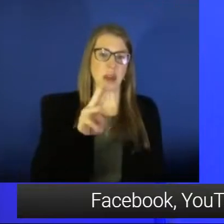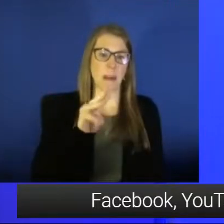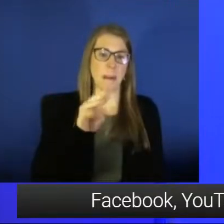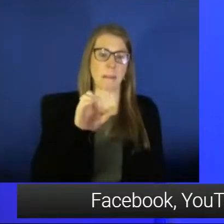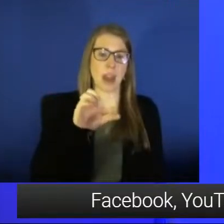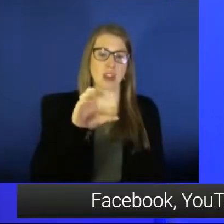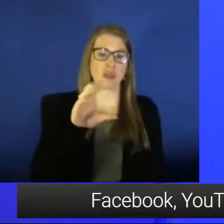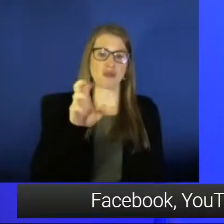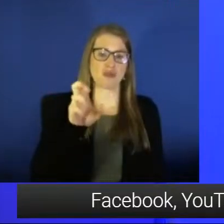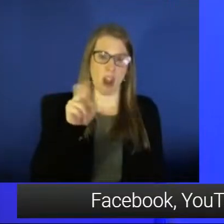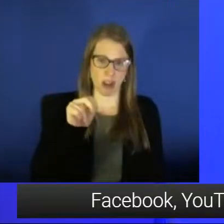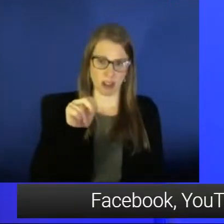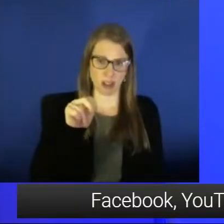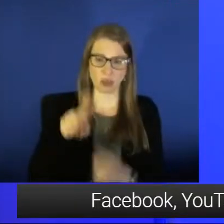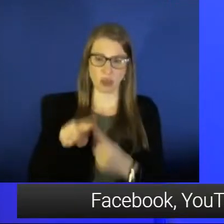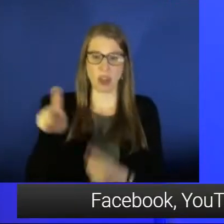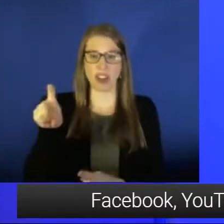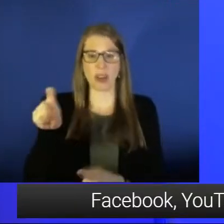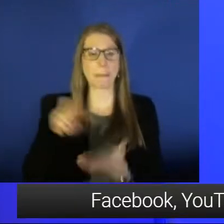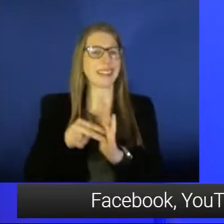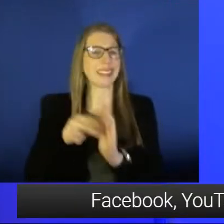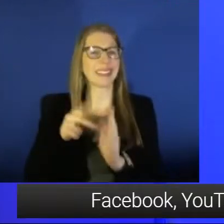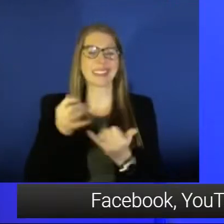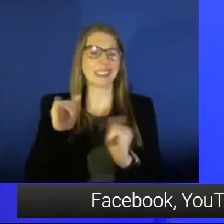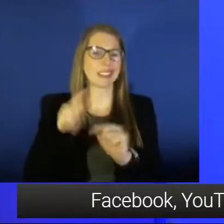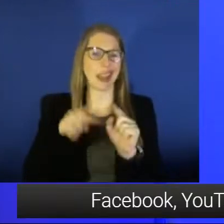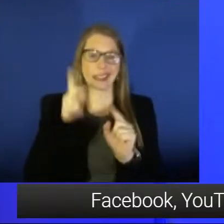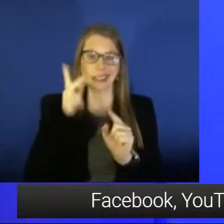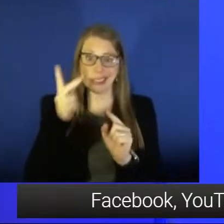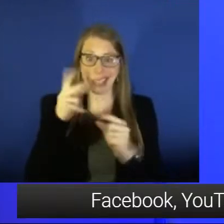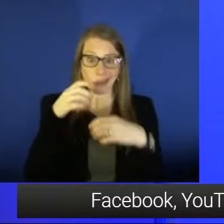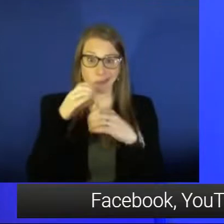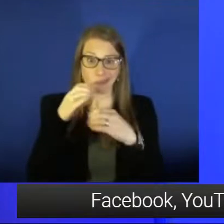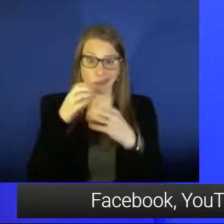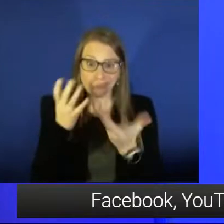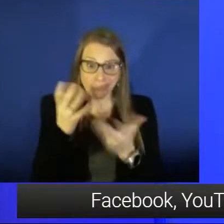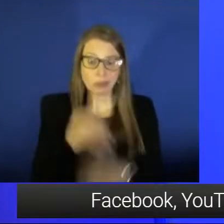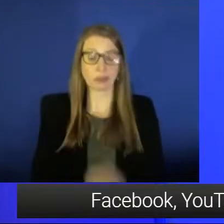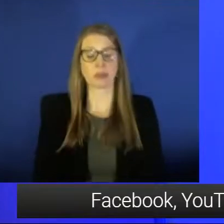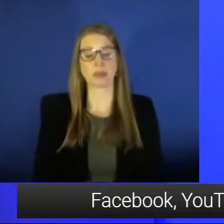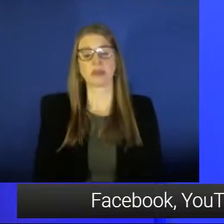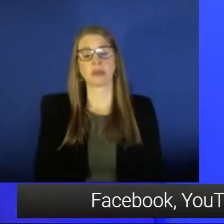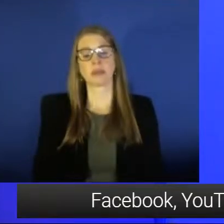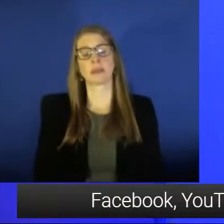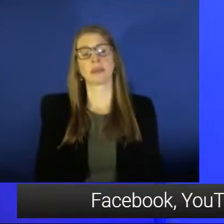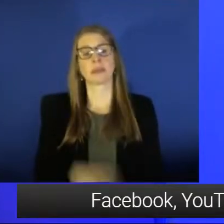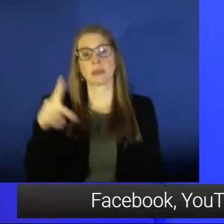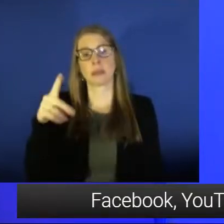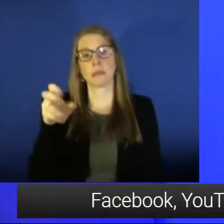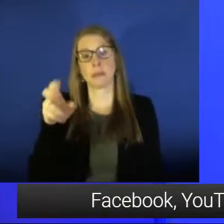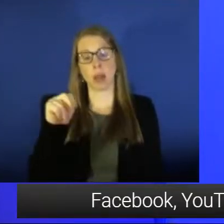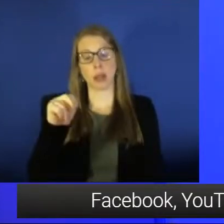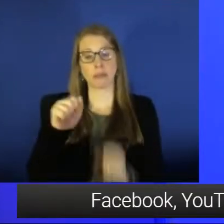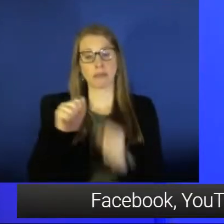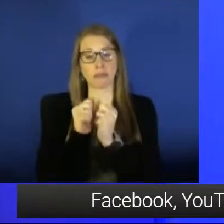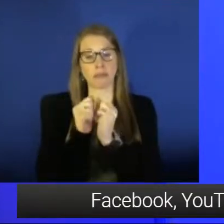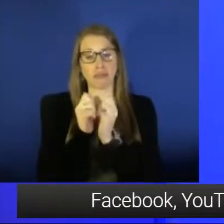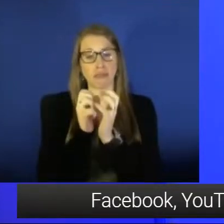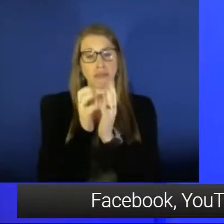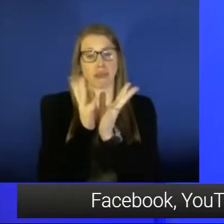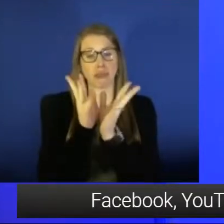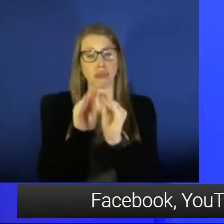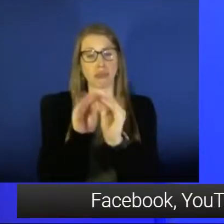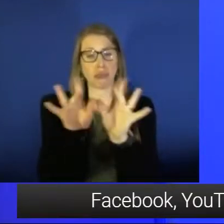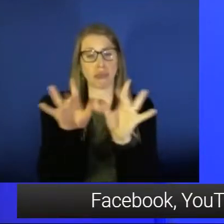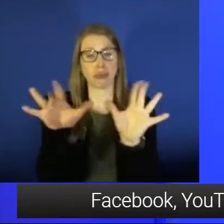obviously the 3 you can't see. So basically, as the pollen comes out and the dust in the air, if you